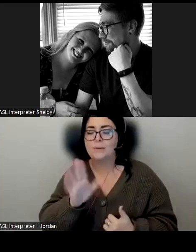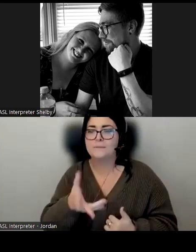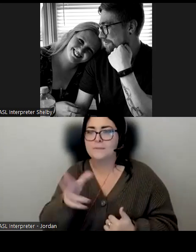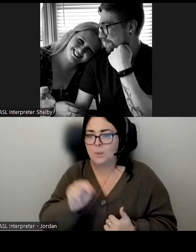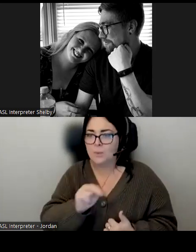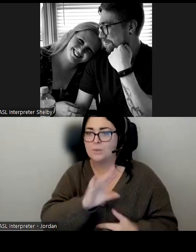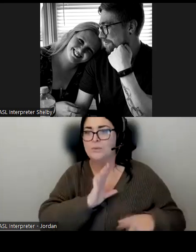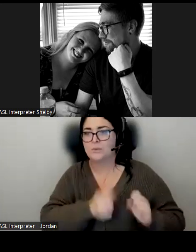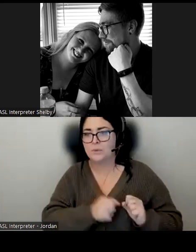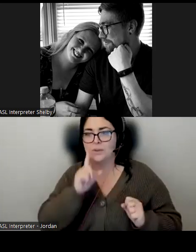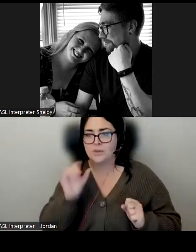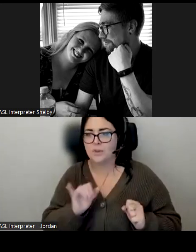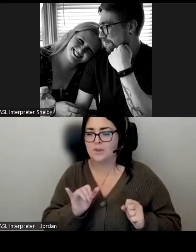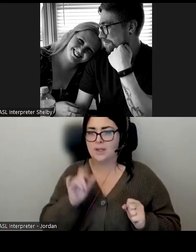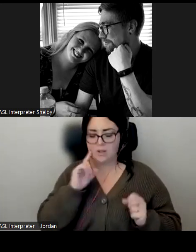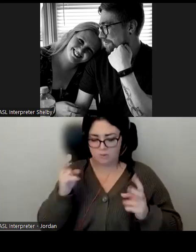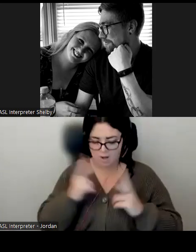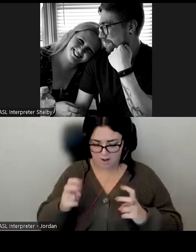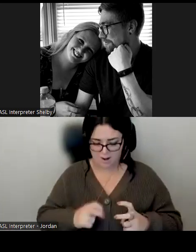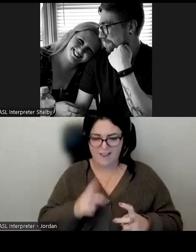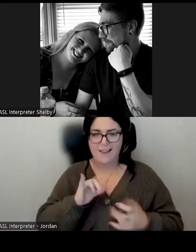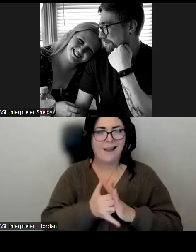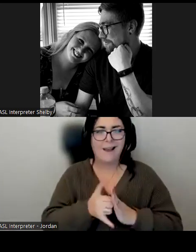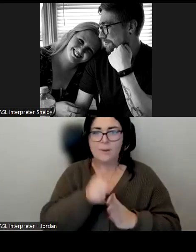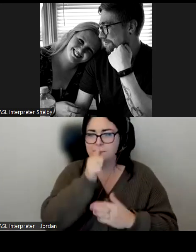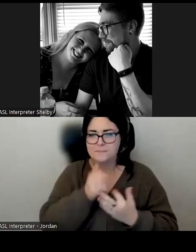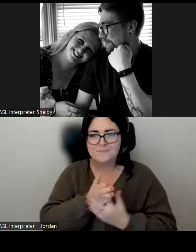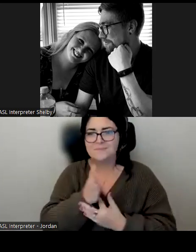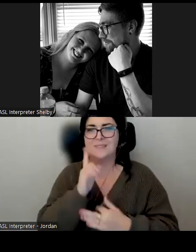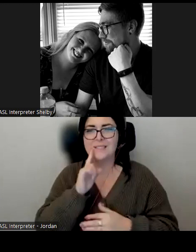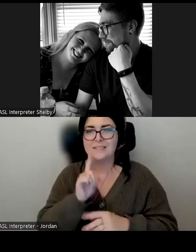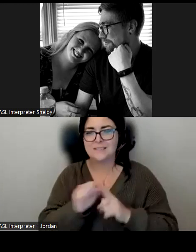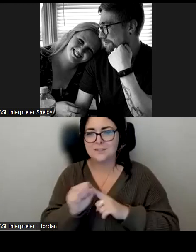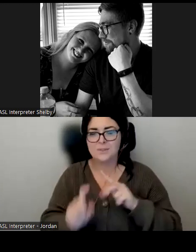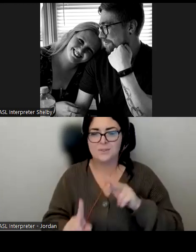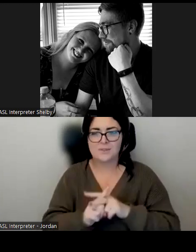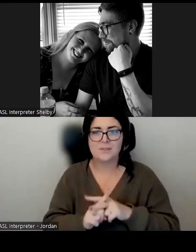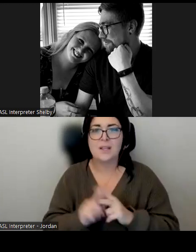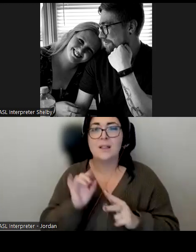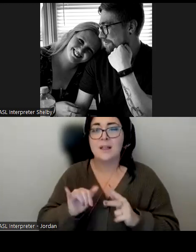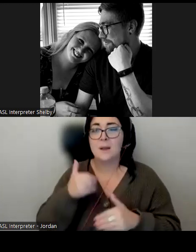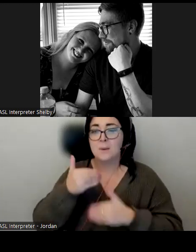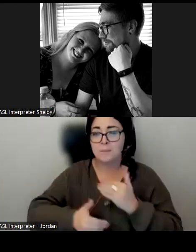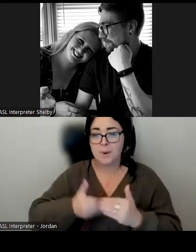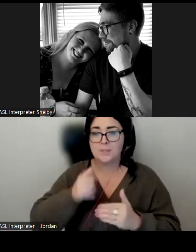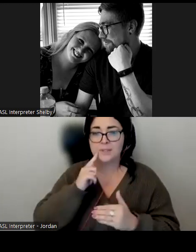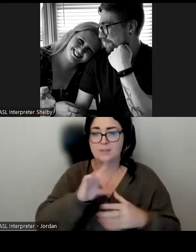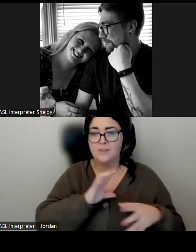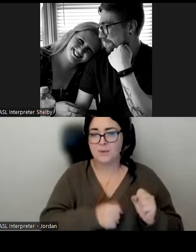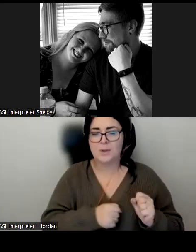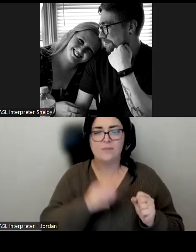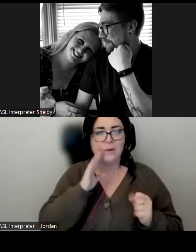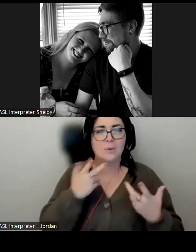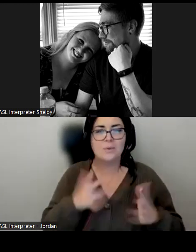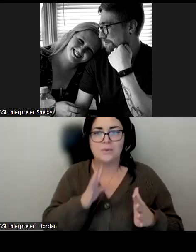your grief, getting to know how you cope with things, and a better understanding of the process of grief and some of these things that we've talked about